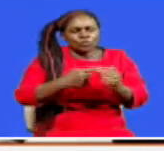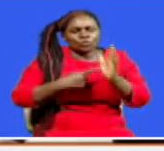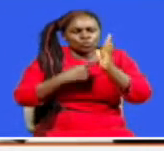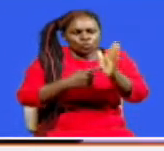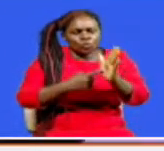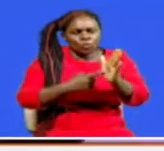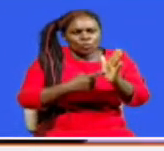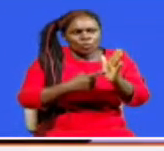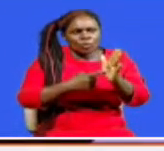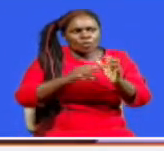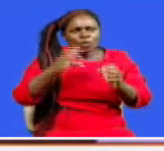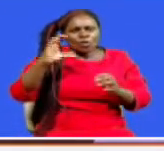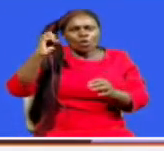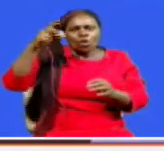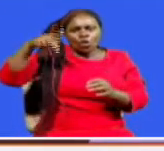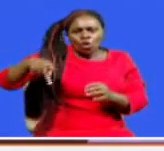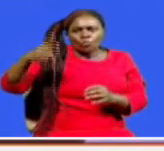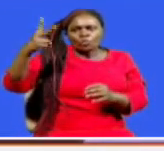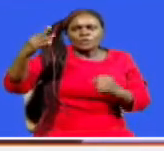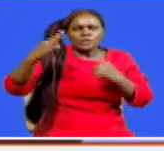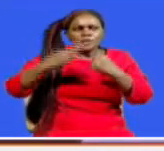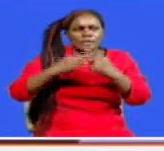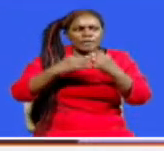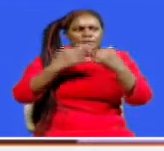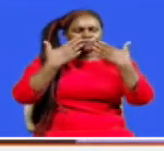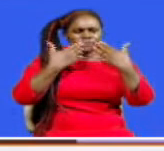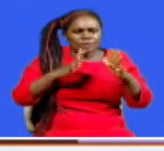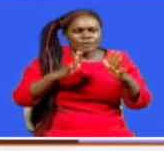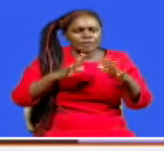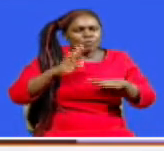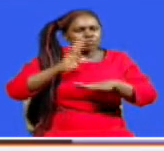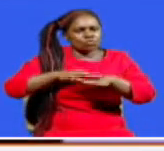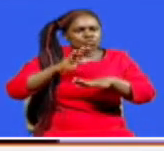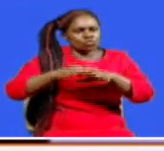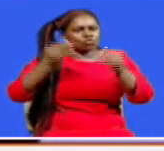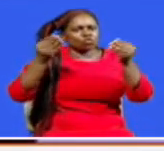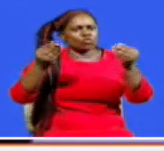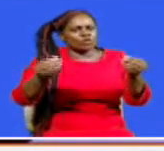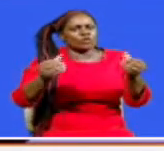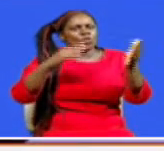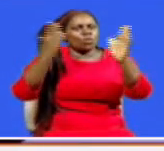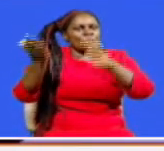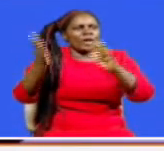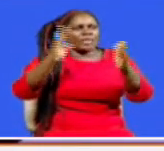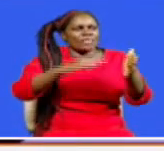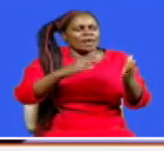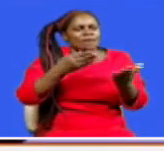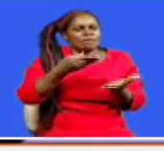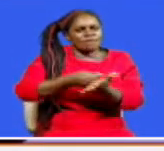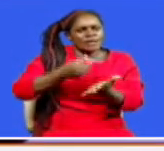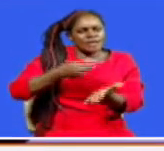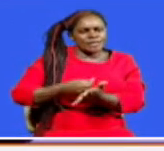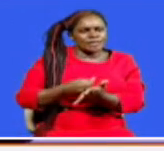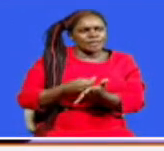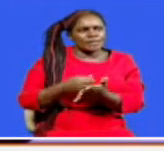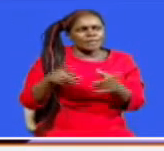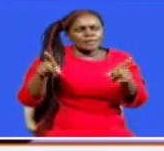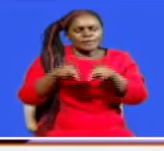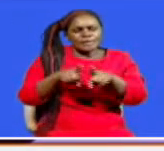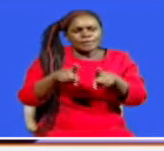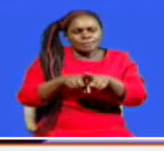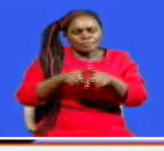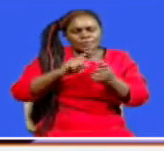the COP28 will be concluded with a practical solution for climate finance, just